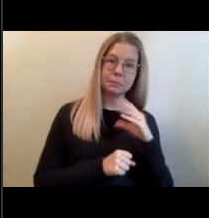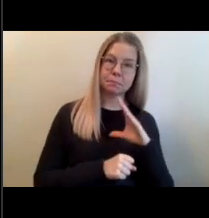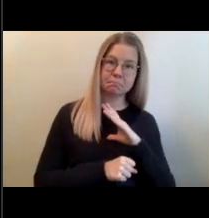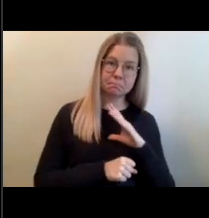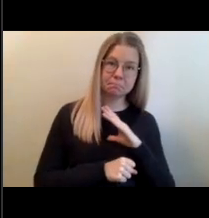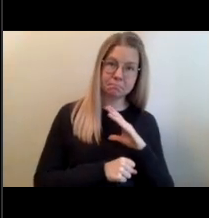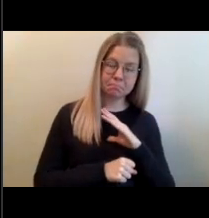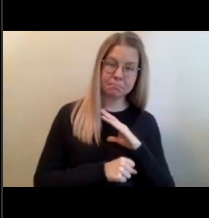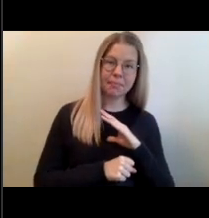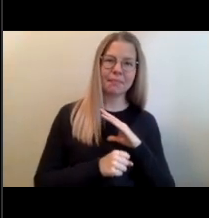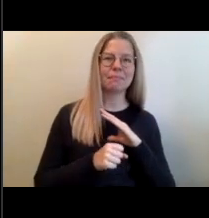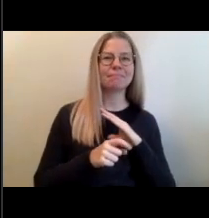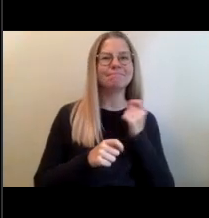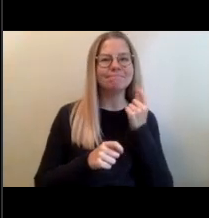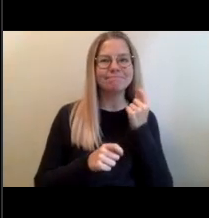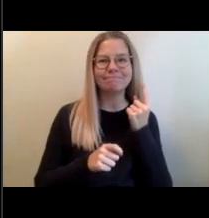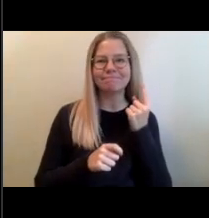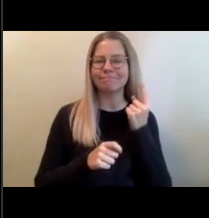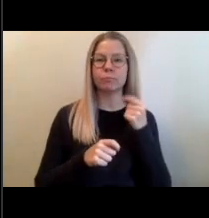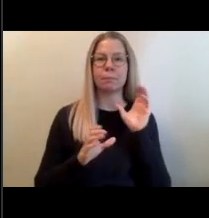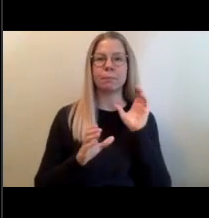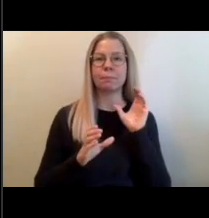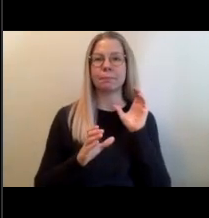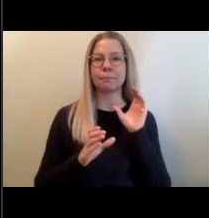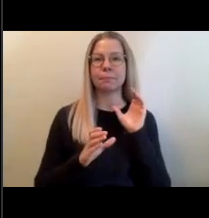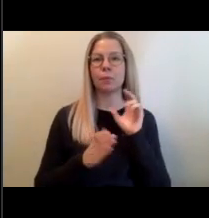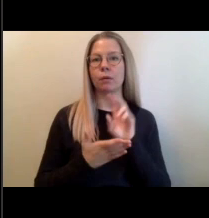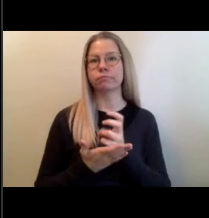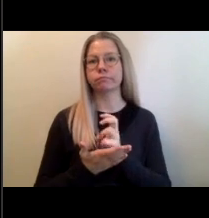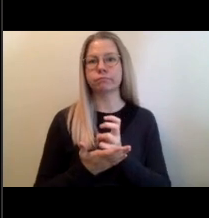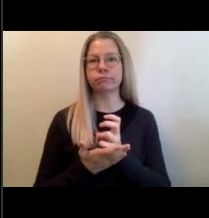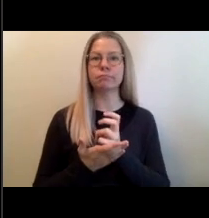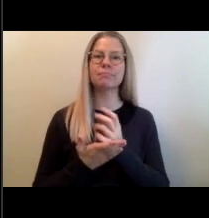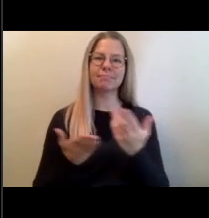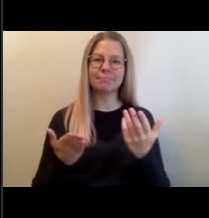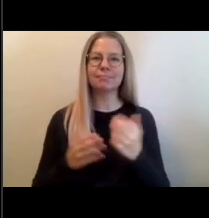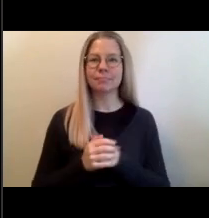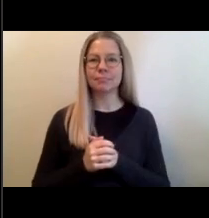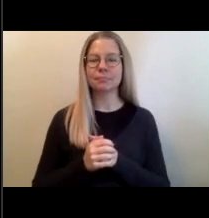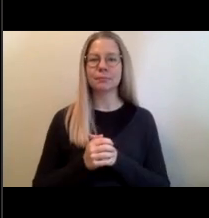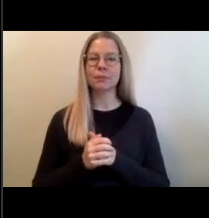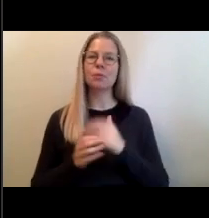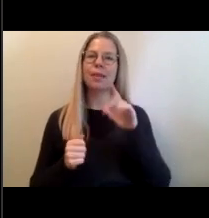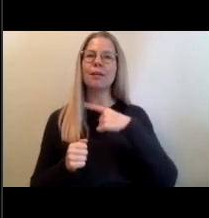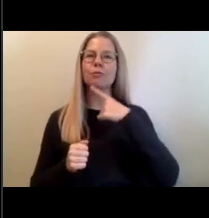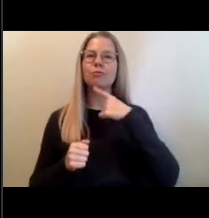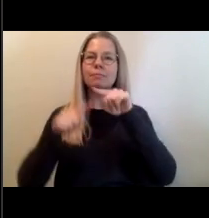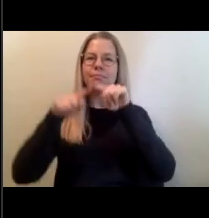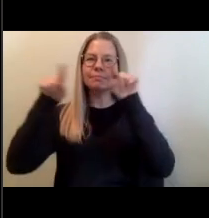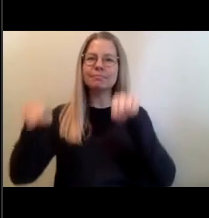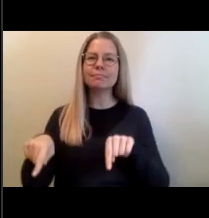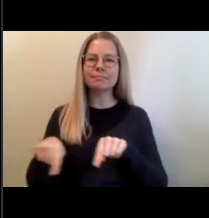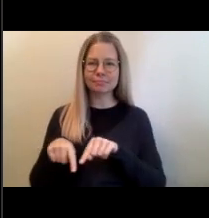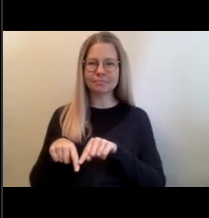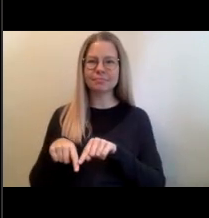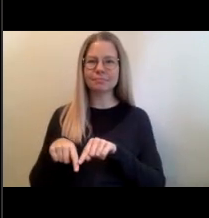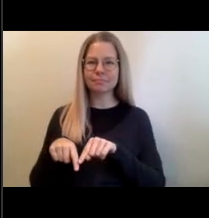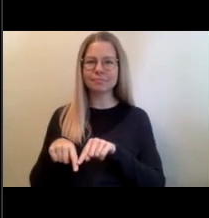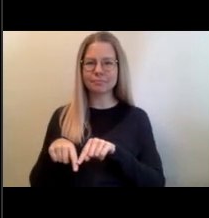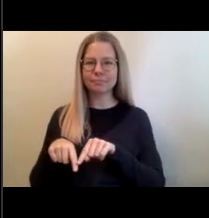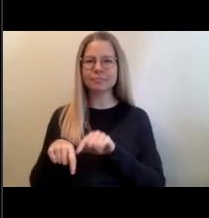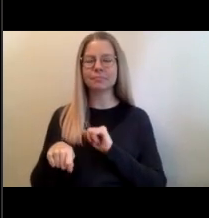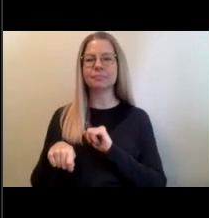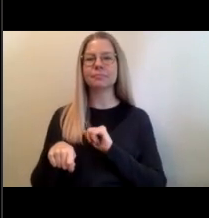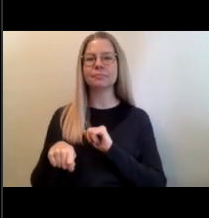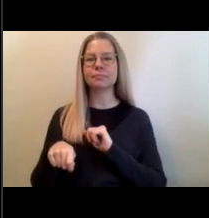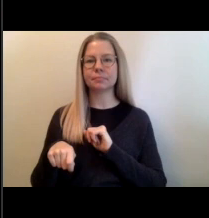can't sustain that sleep. And so if I take this sleep window for this example, and I break it into 2 halves, and I'm just going to